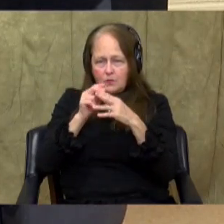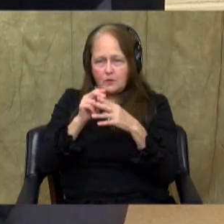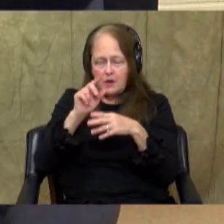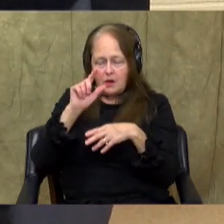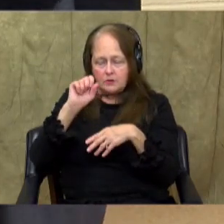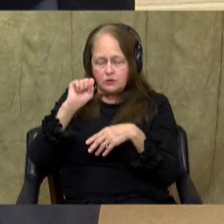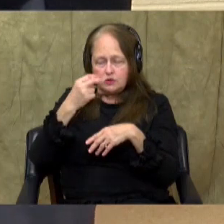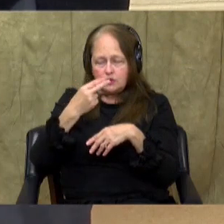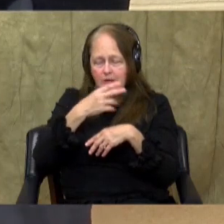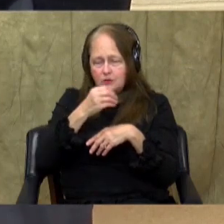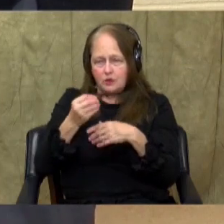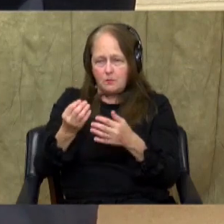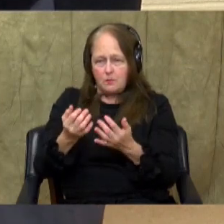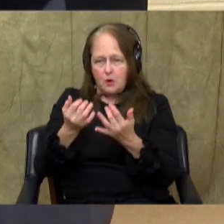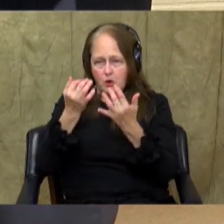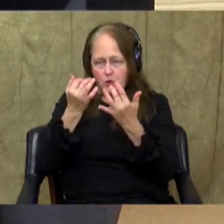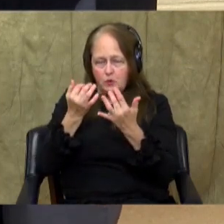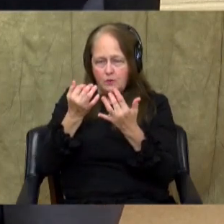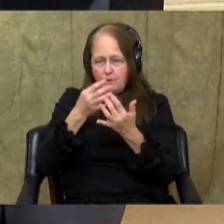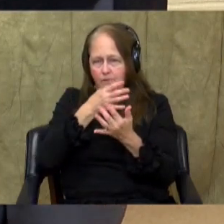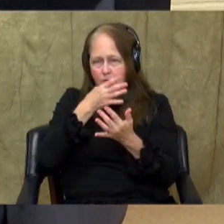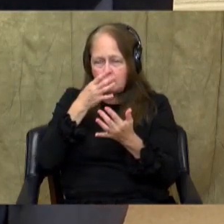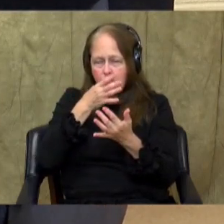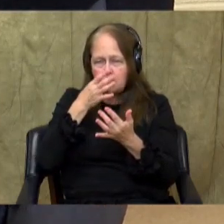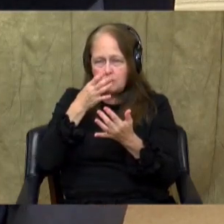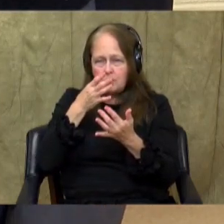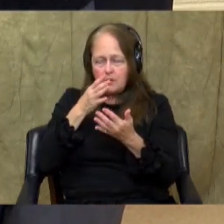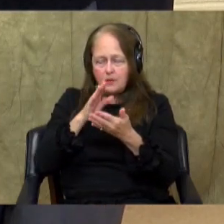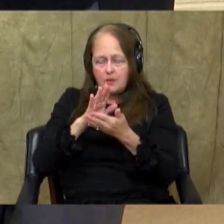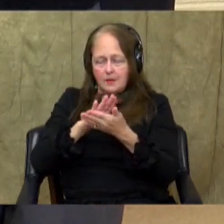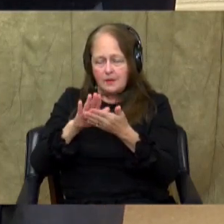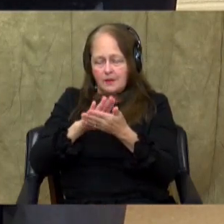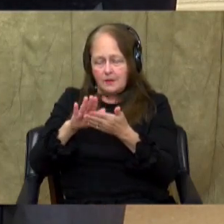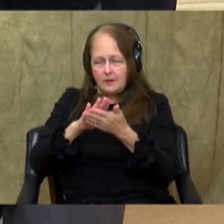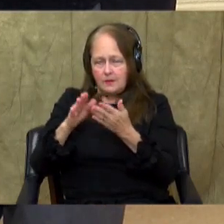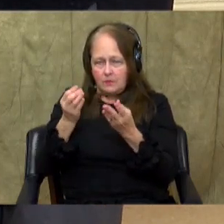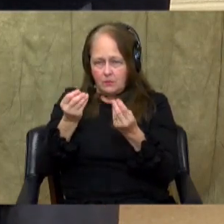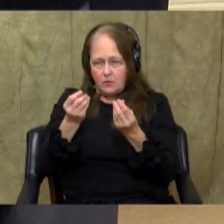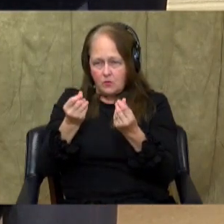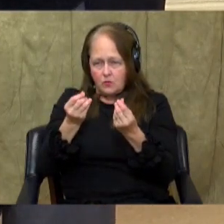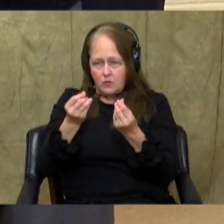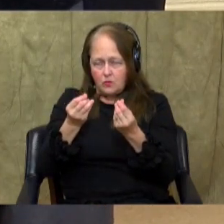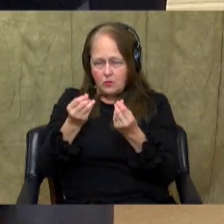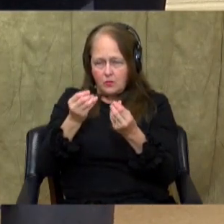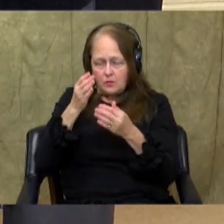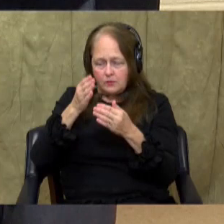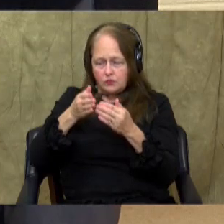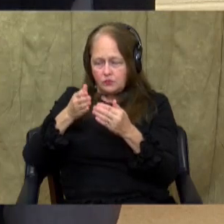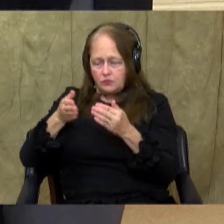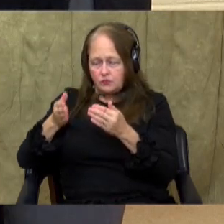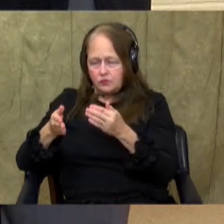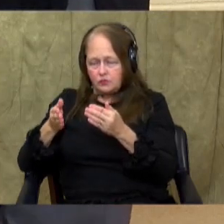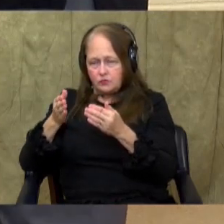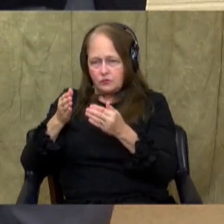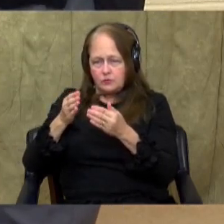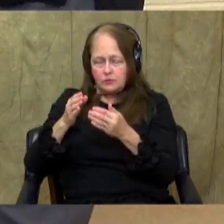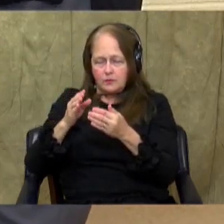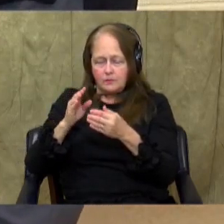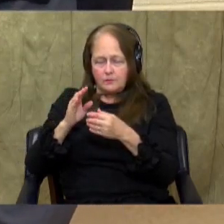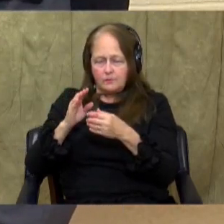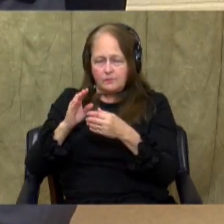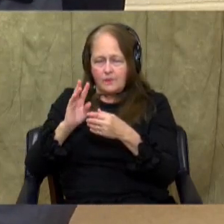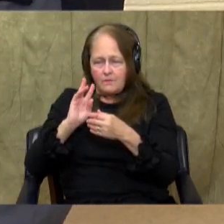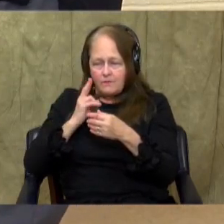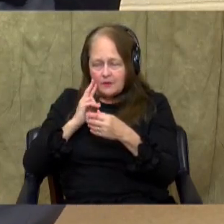called slash and burn farming. This is a method of clearing the land by chopping down the vegetation and trees and